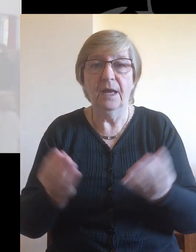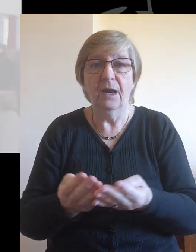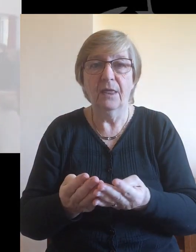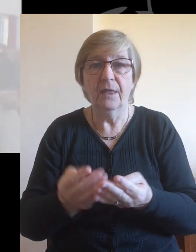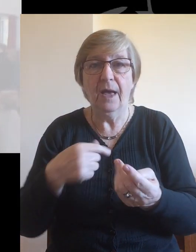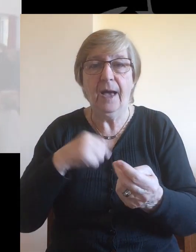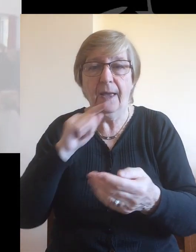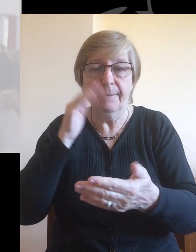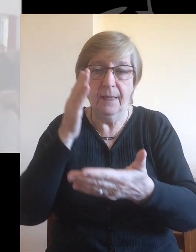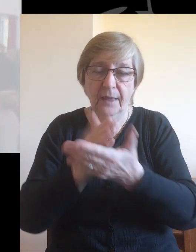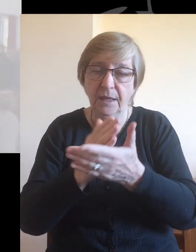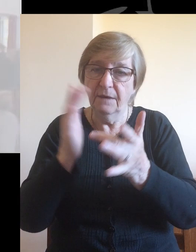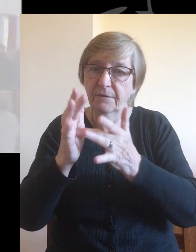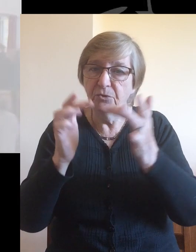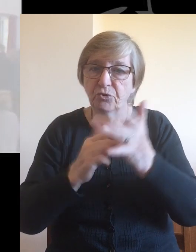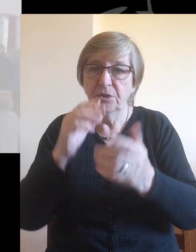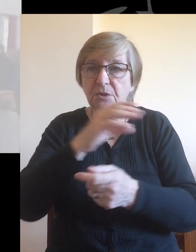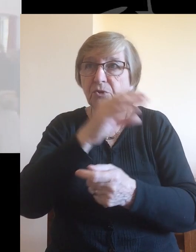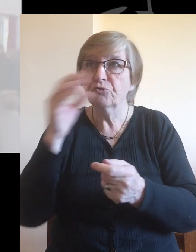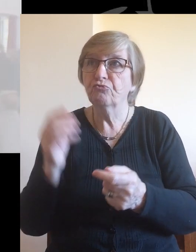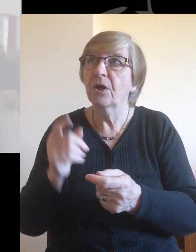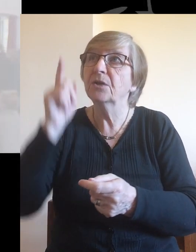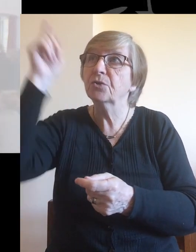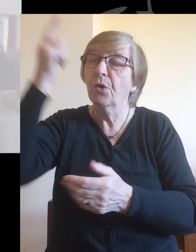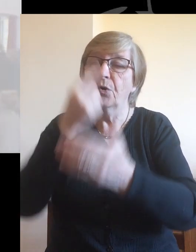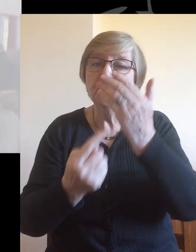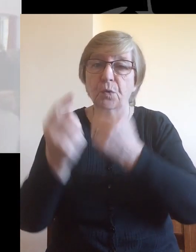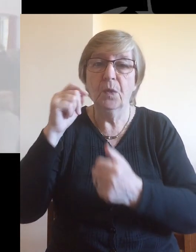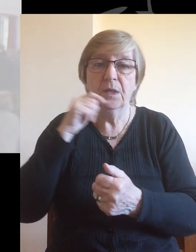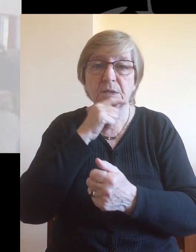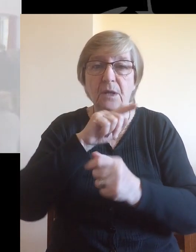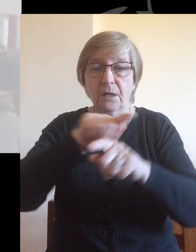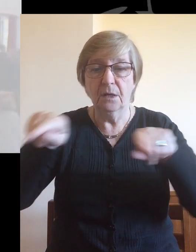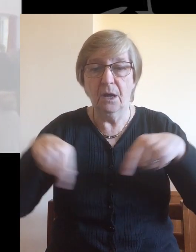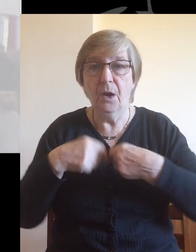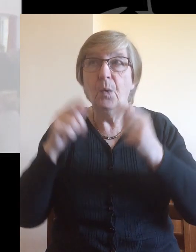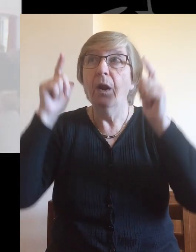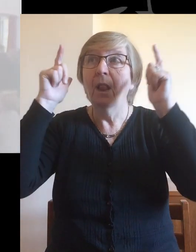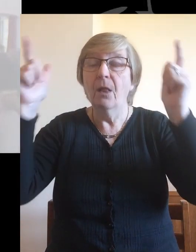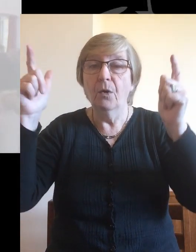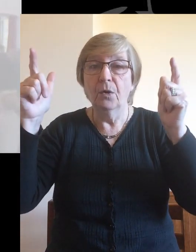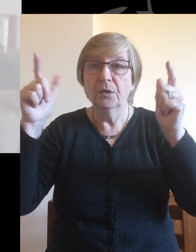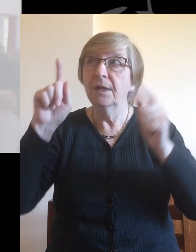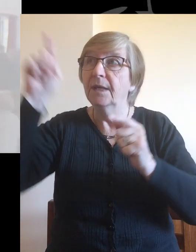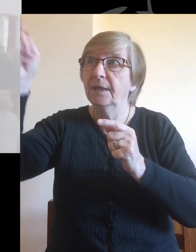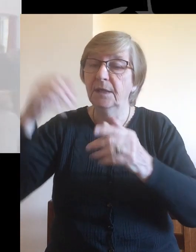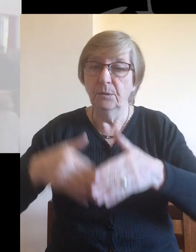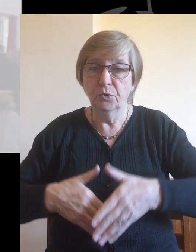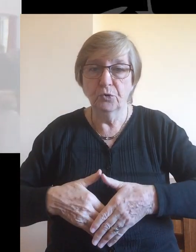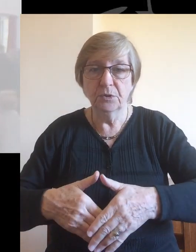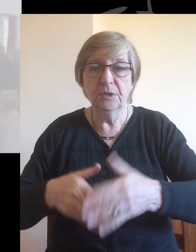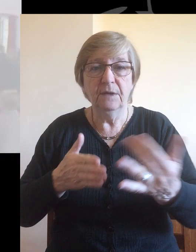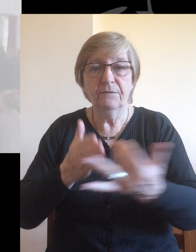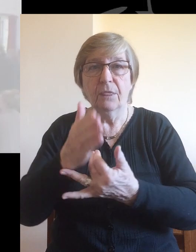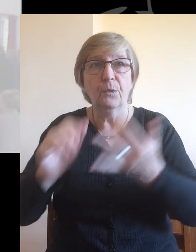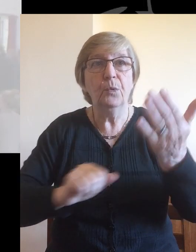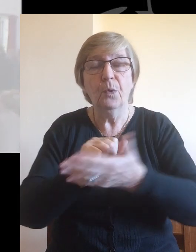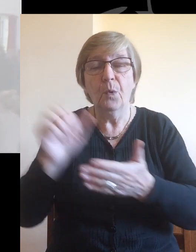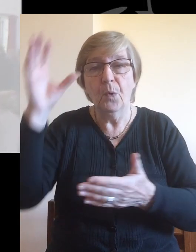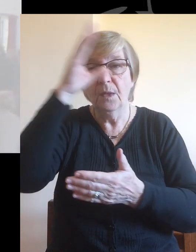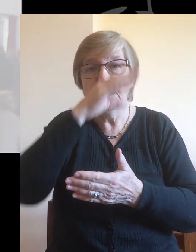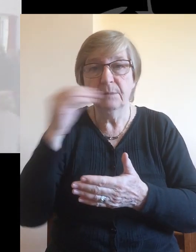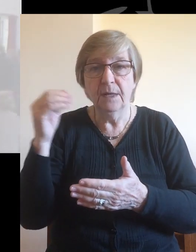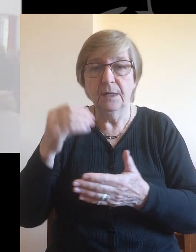earth. I believe in Jesus Christ, God's only Son, our Lord, who was conceived by the Holy Spirit, born